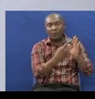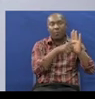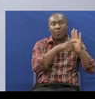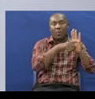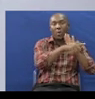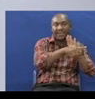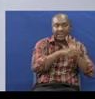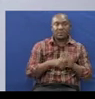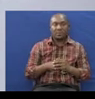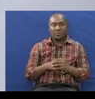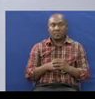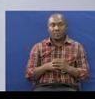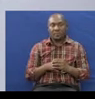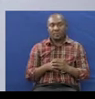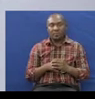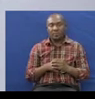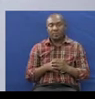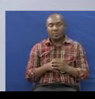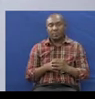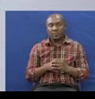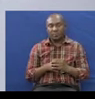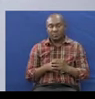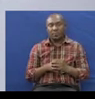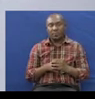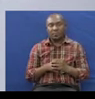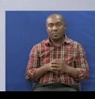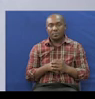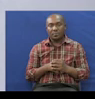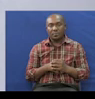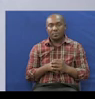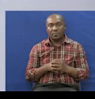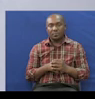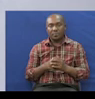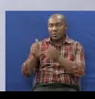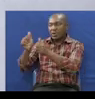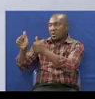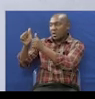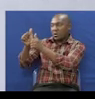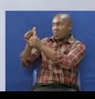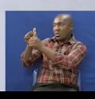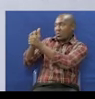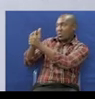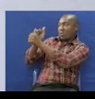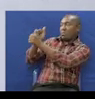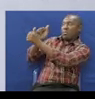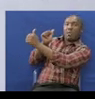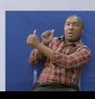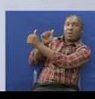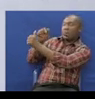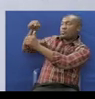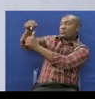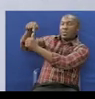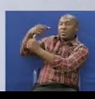people who are behind here will experience more sunrise or earlier sunrise than those people who are here. Likewise, going